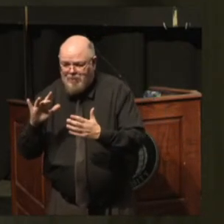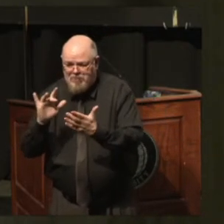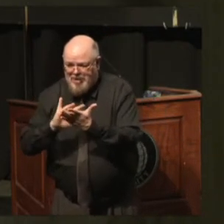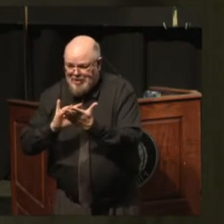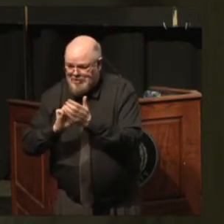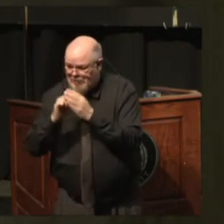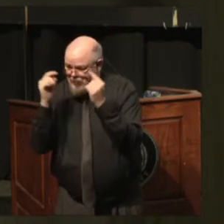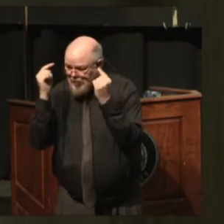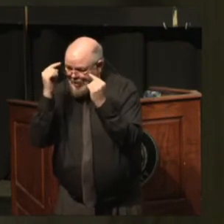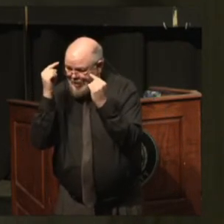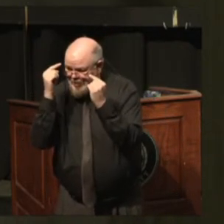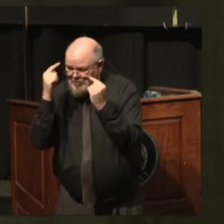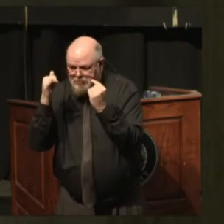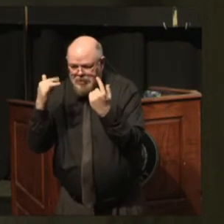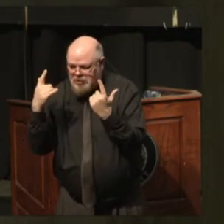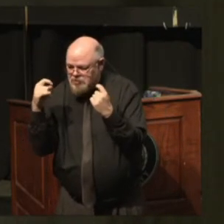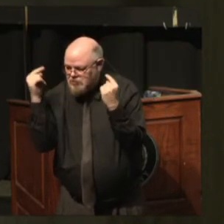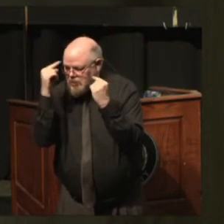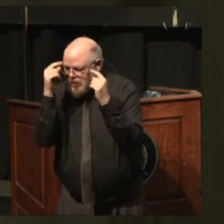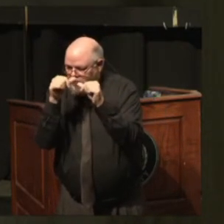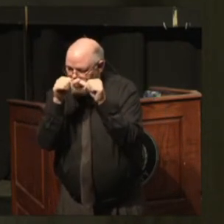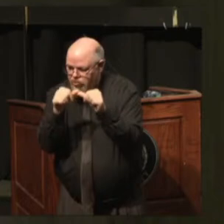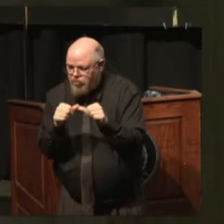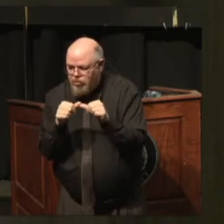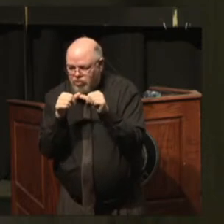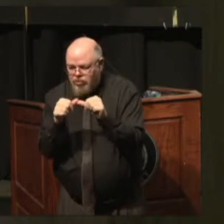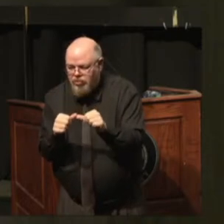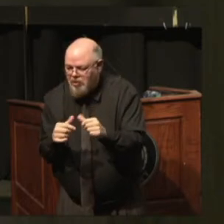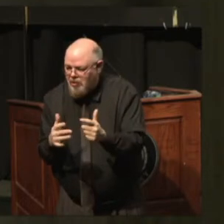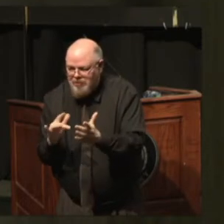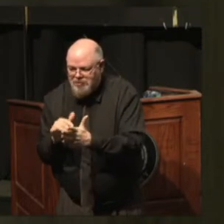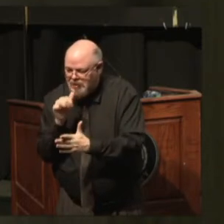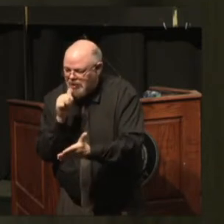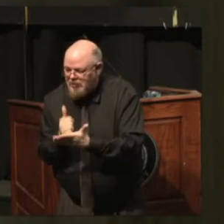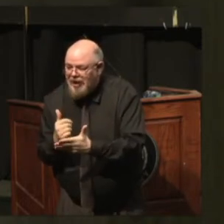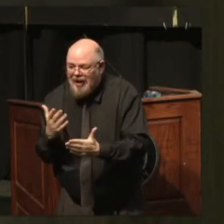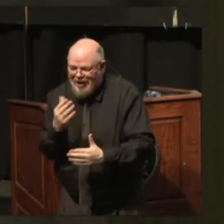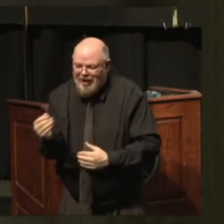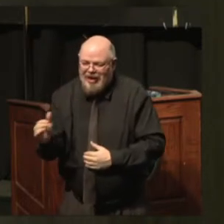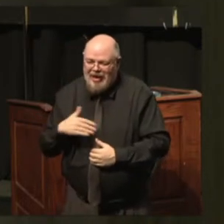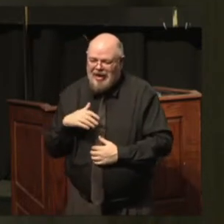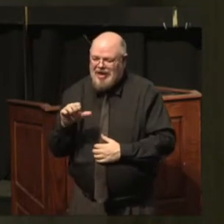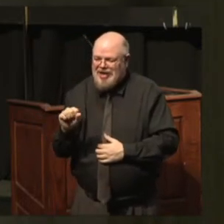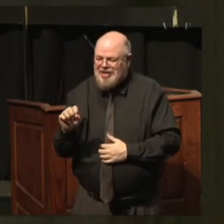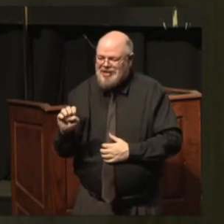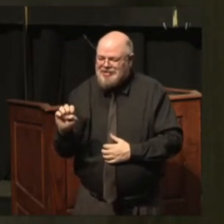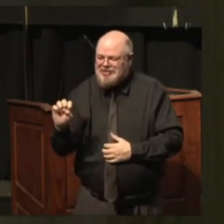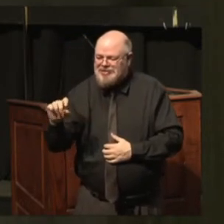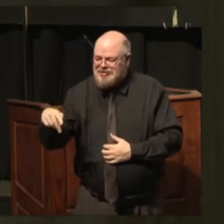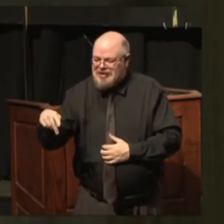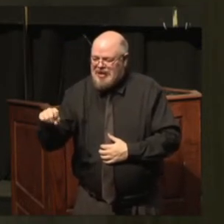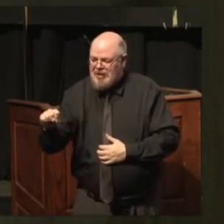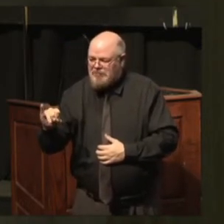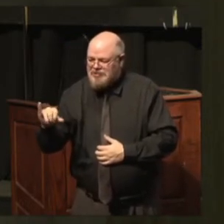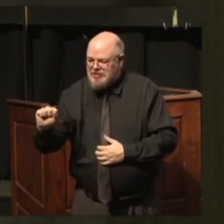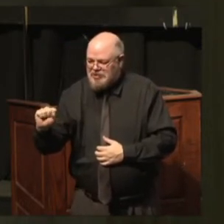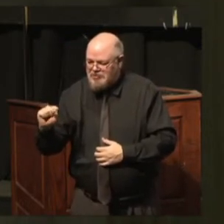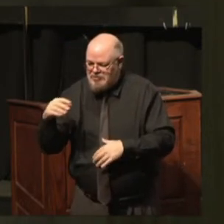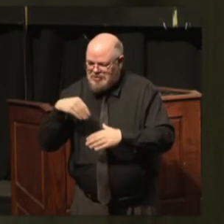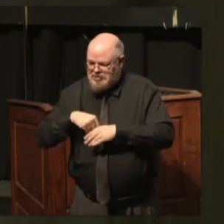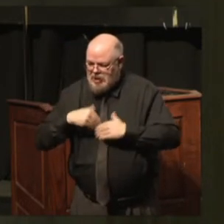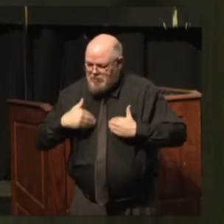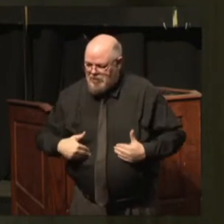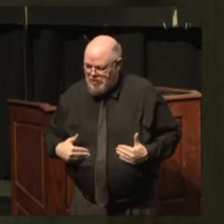that I probably shouldn't have been getting, and I had septus, right? It was bad. And my wife was at the